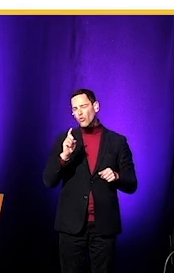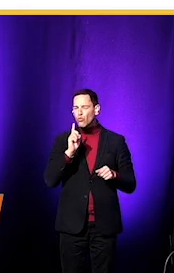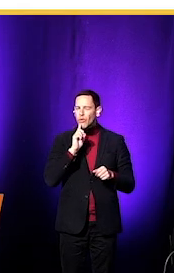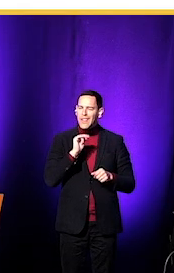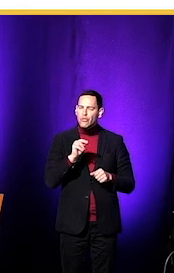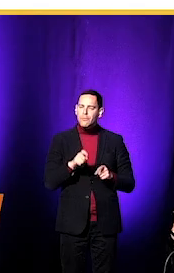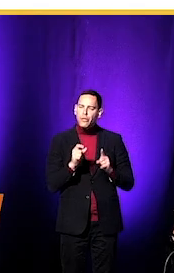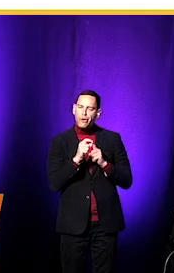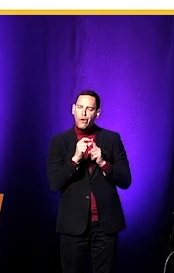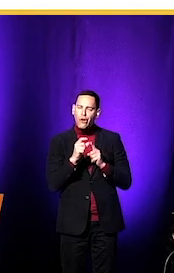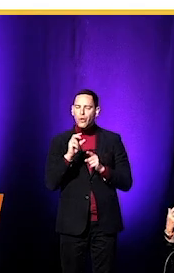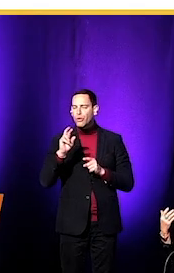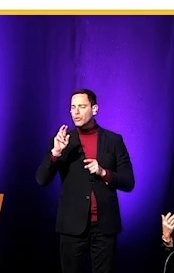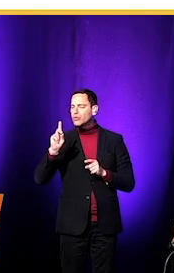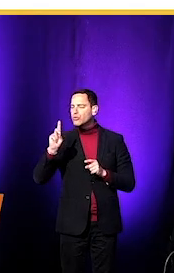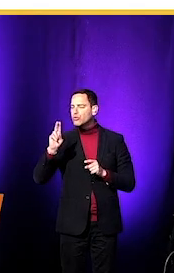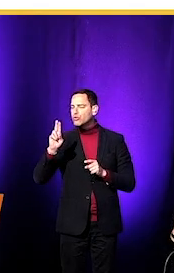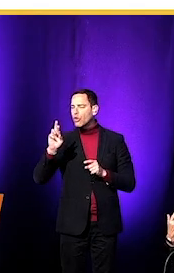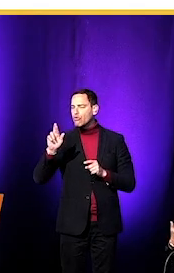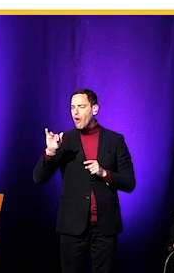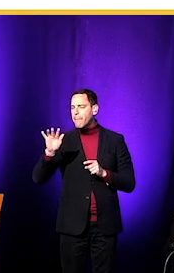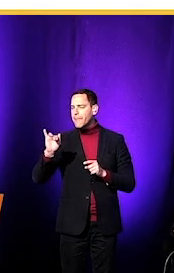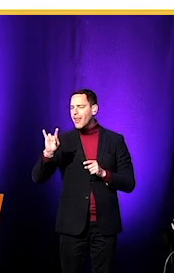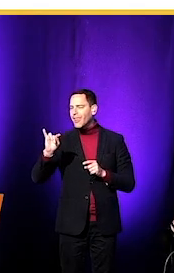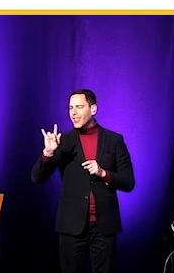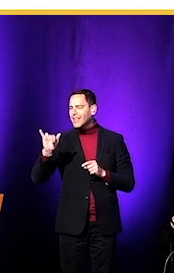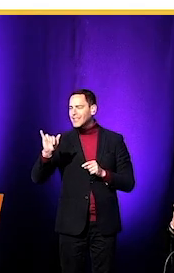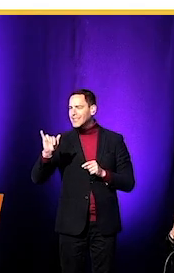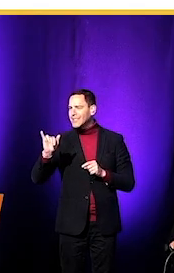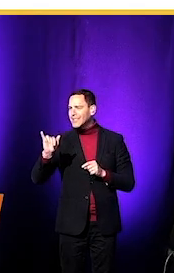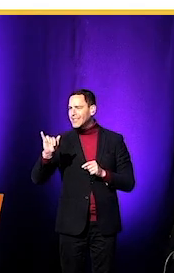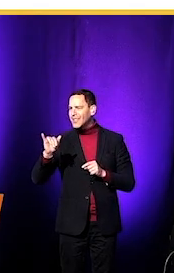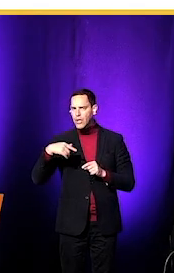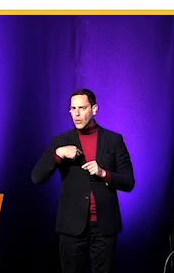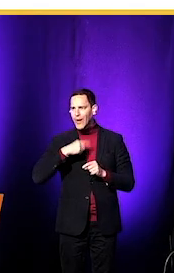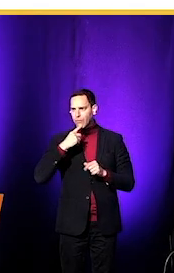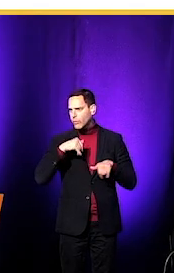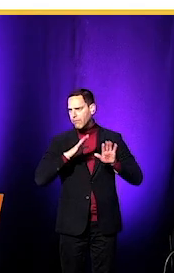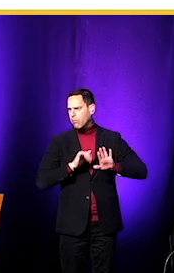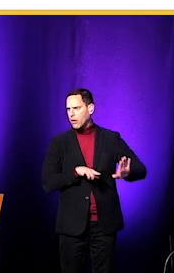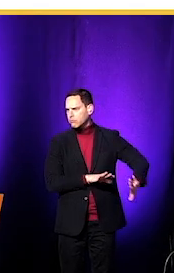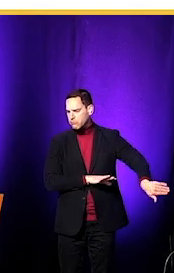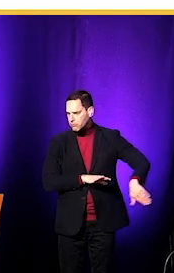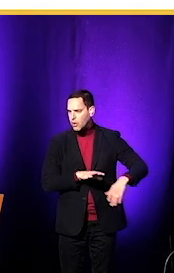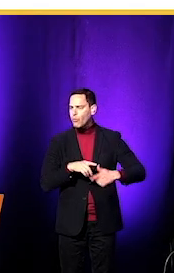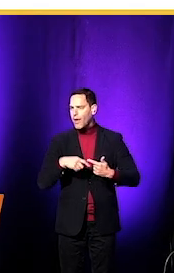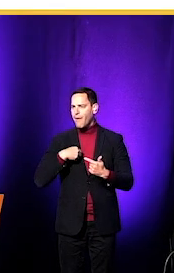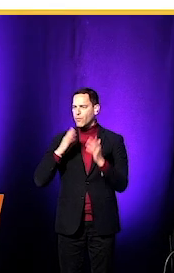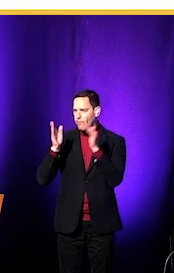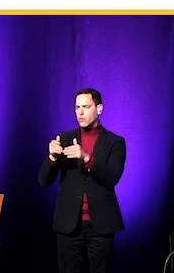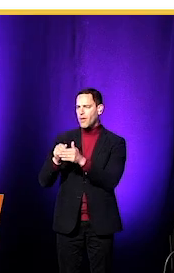of dynamic resilience. So I don't have the words yet, but your idea fits it perfectly.